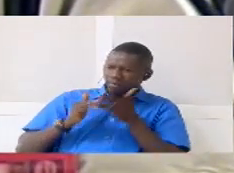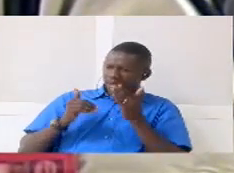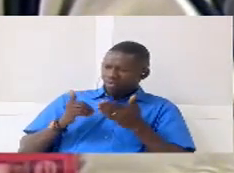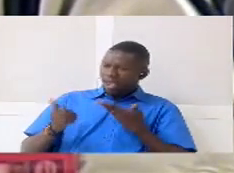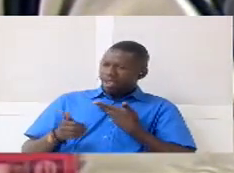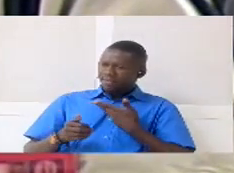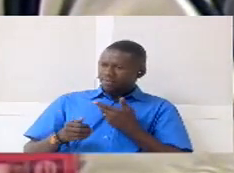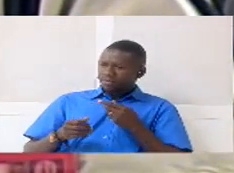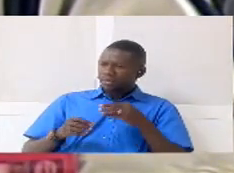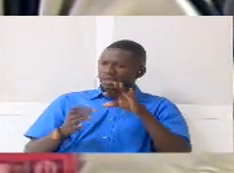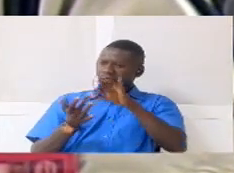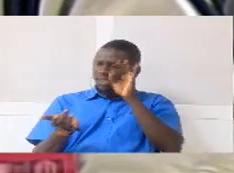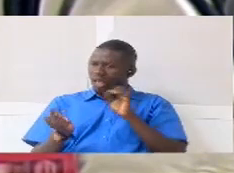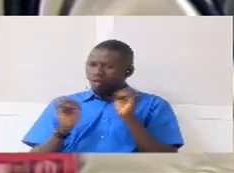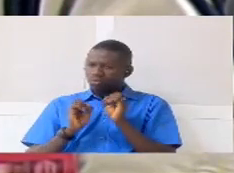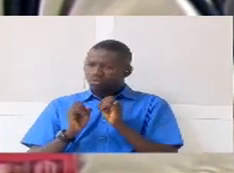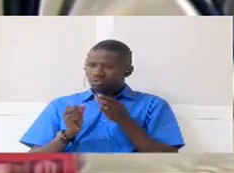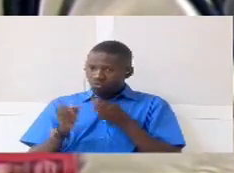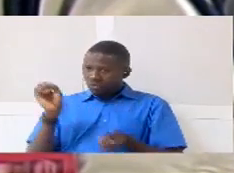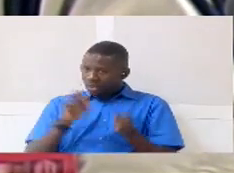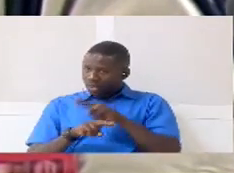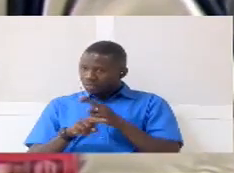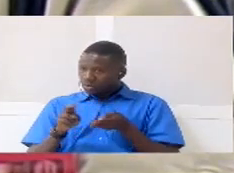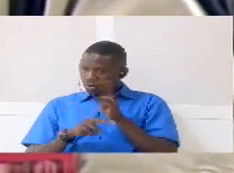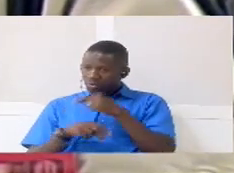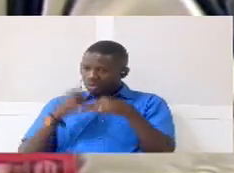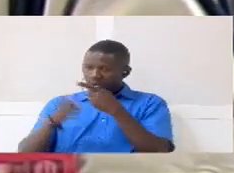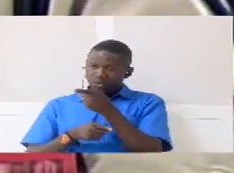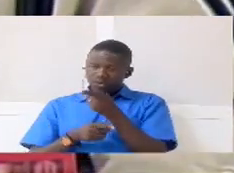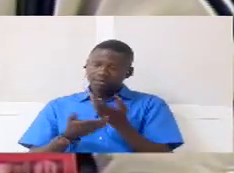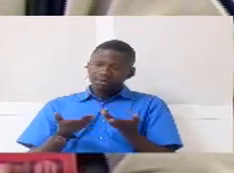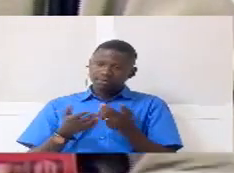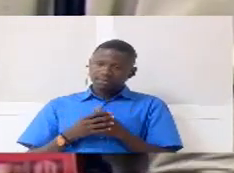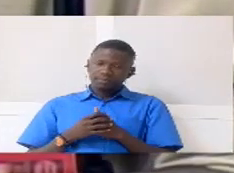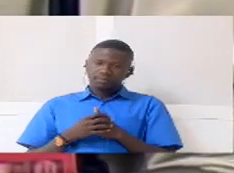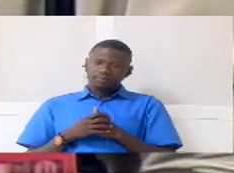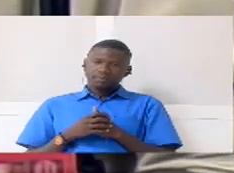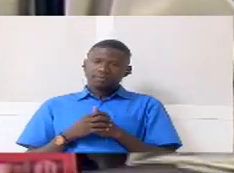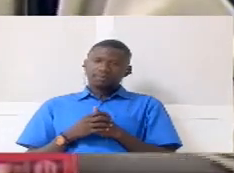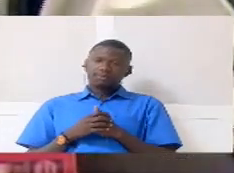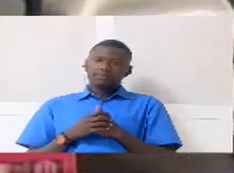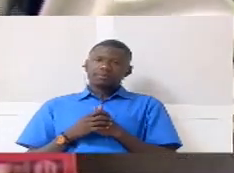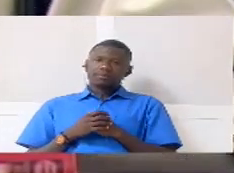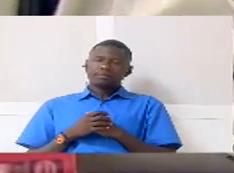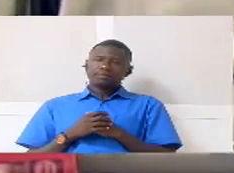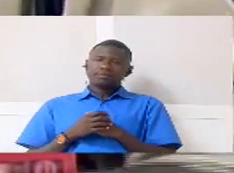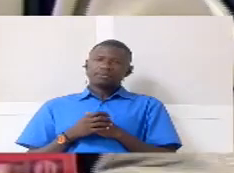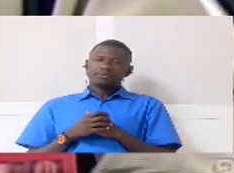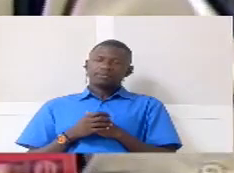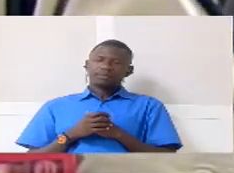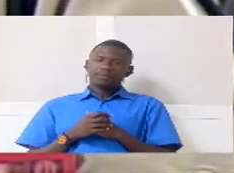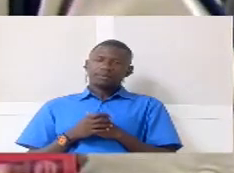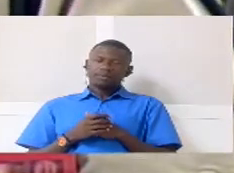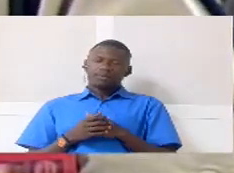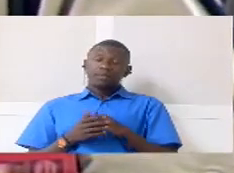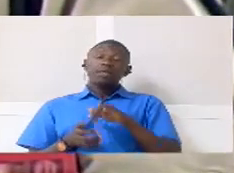lankena mako men ñi londi konti bo gagné ima wuluta adi ala le ngay tandala ko ñu le a fel ñu le a pass. We